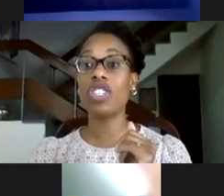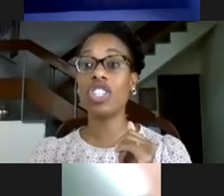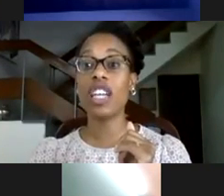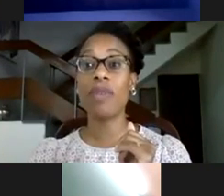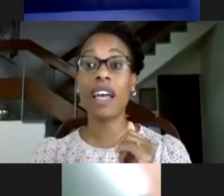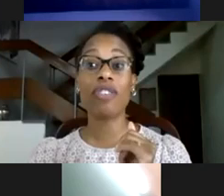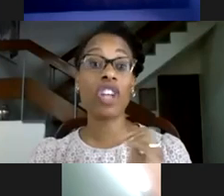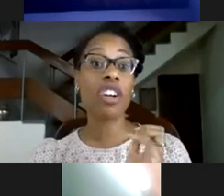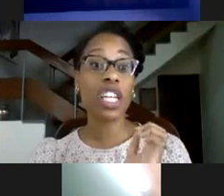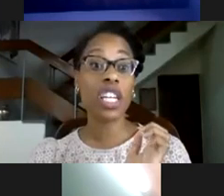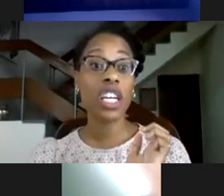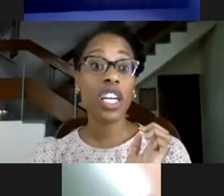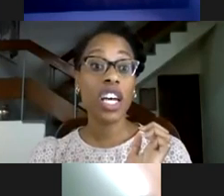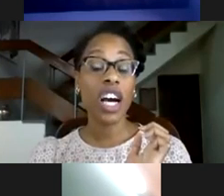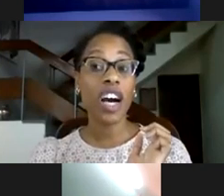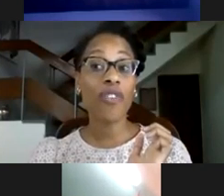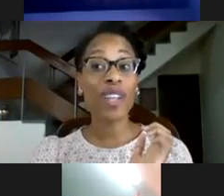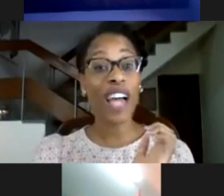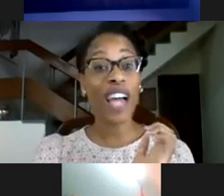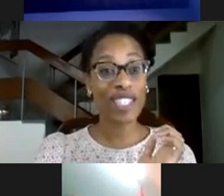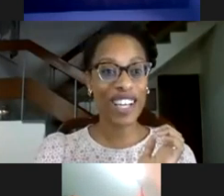a tradition that we have started